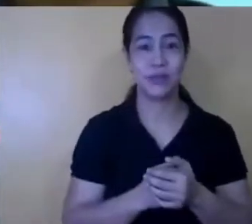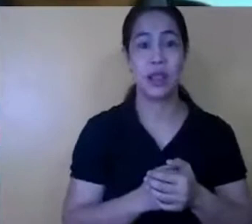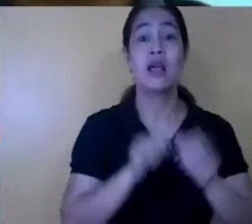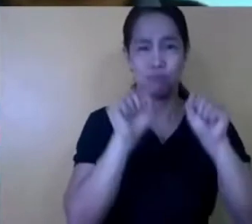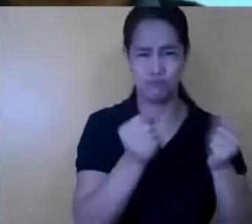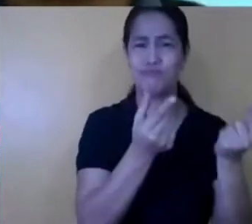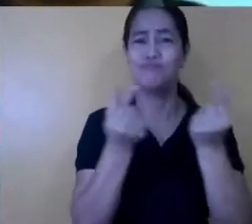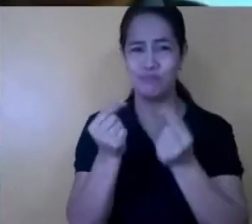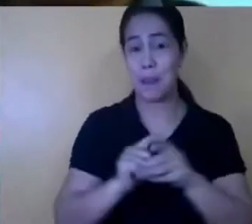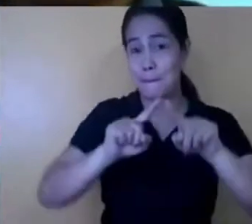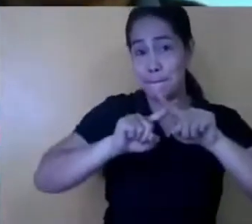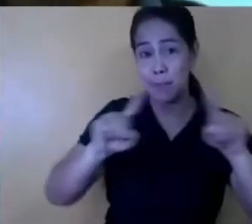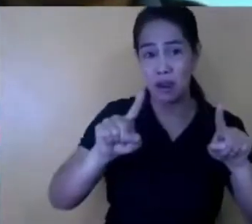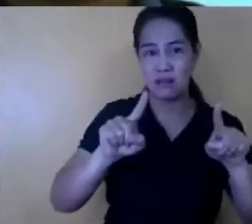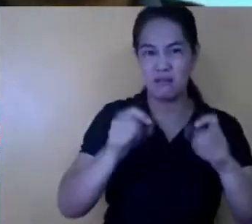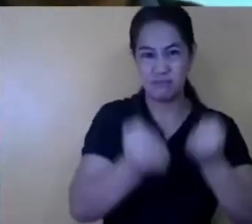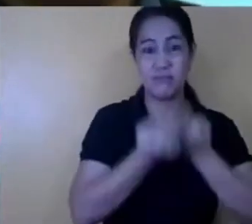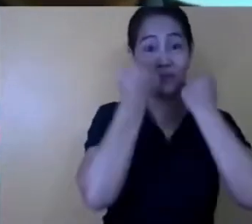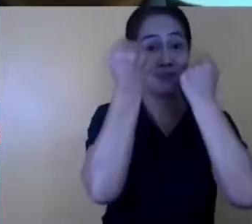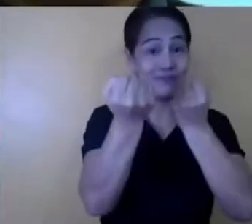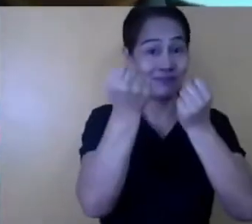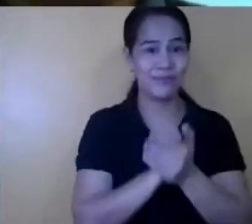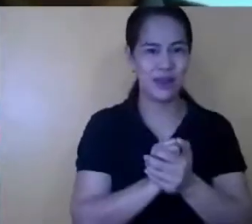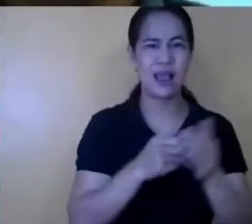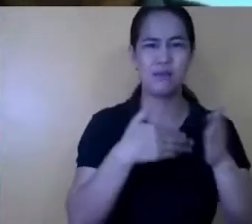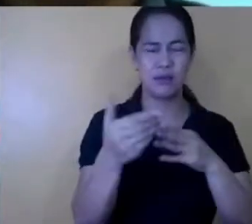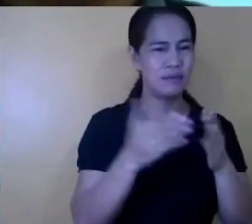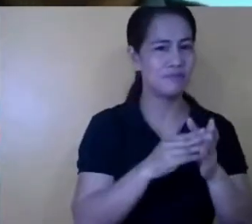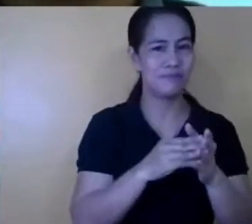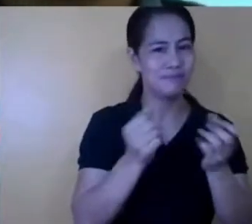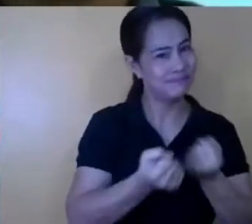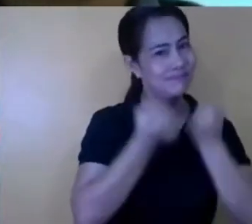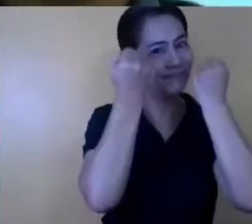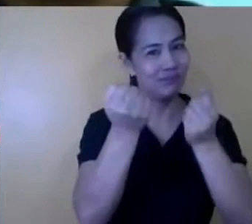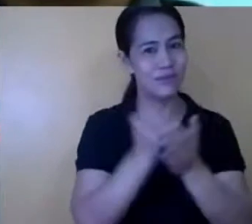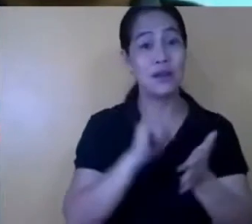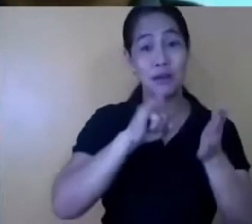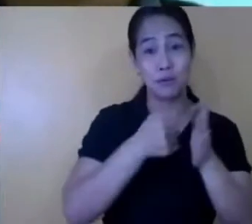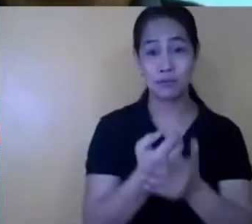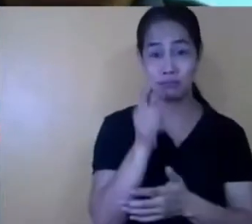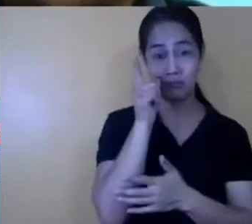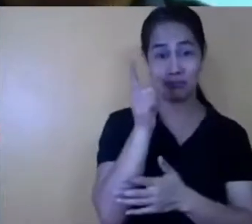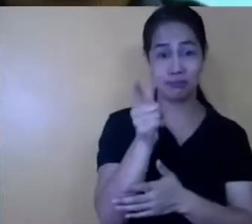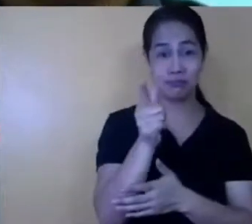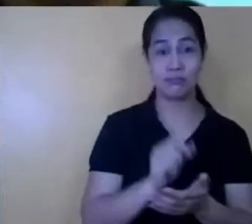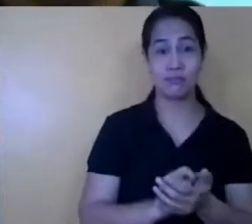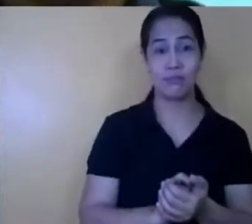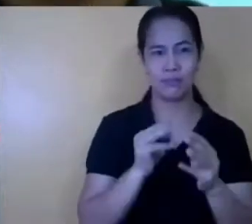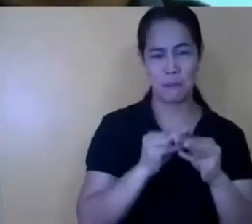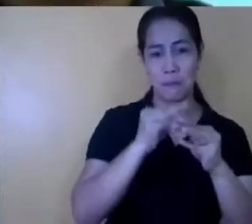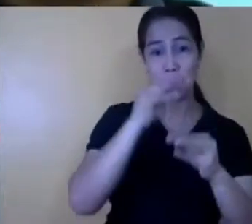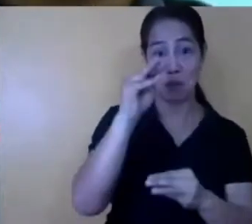the submission, as far as submission is concerned, we're just looking for at least for a maximum of